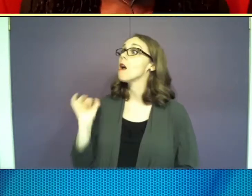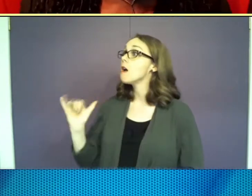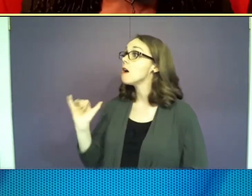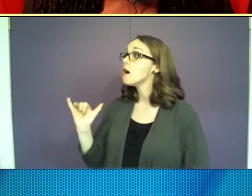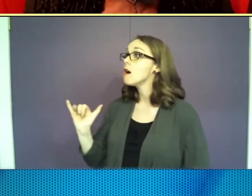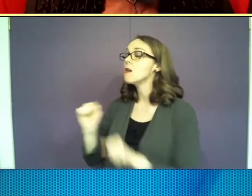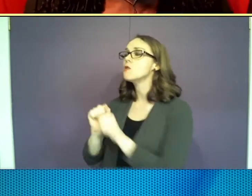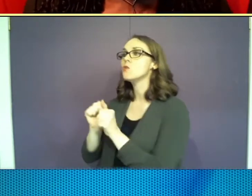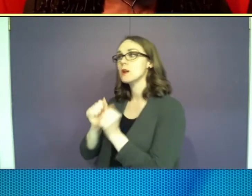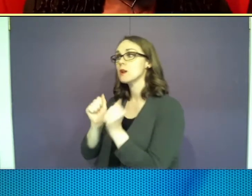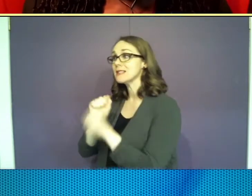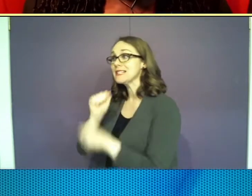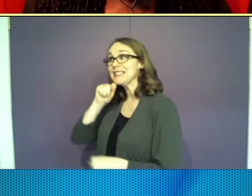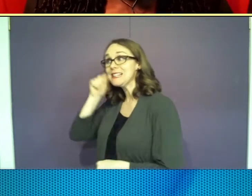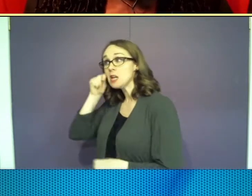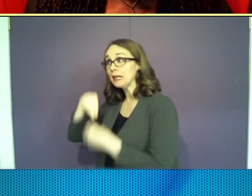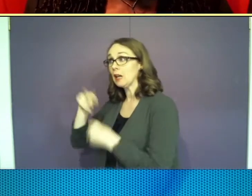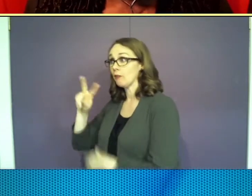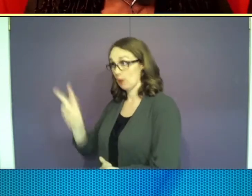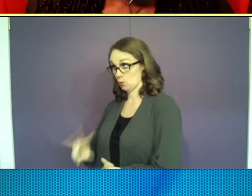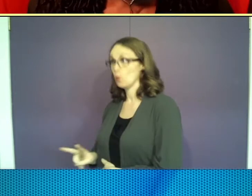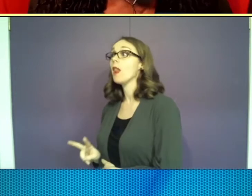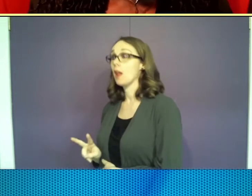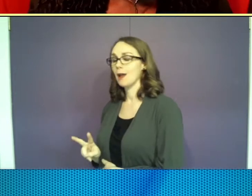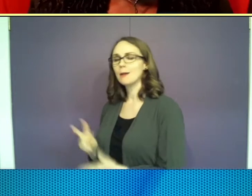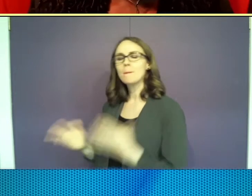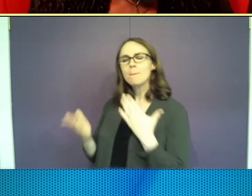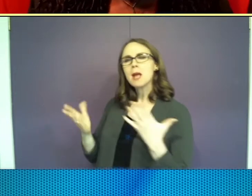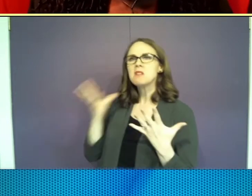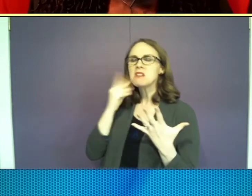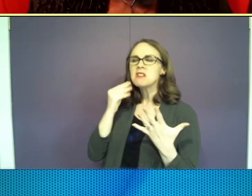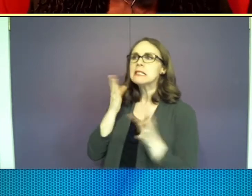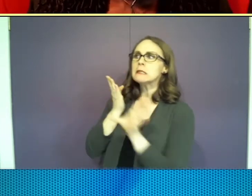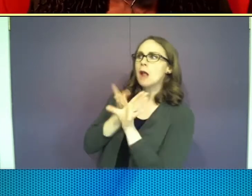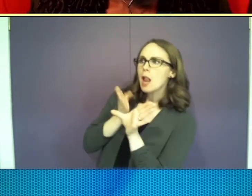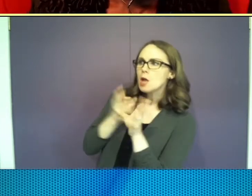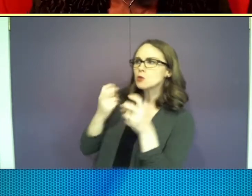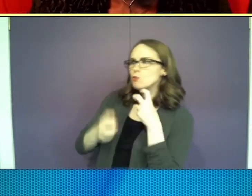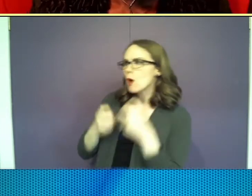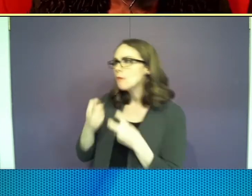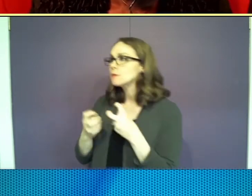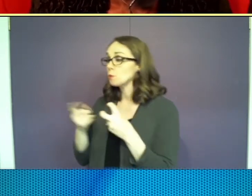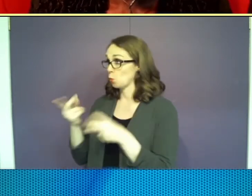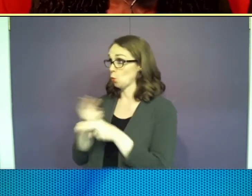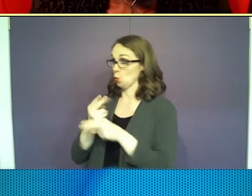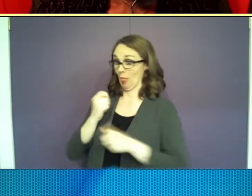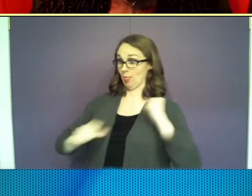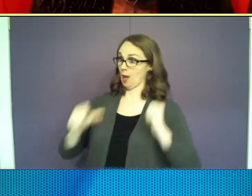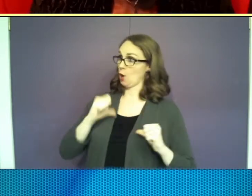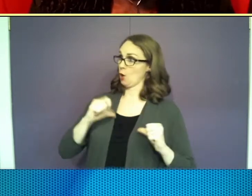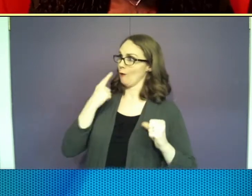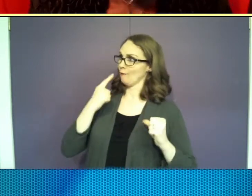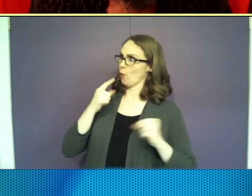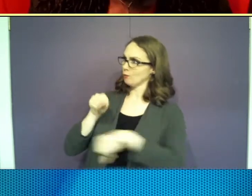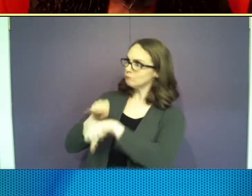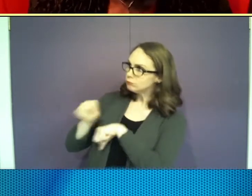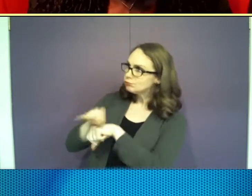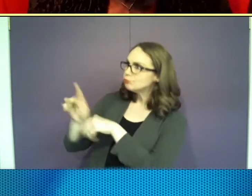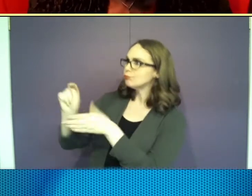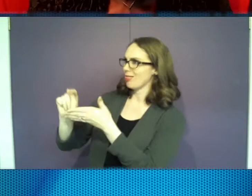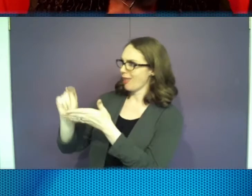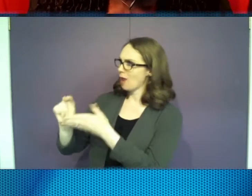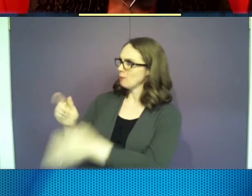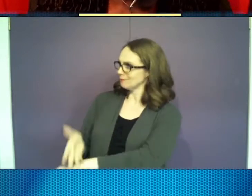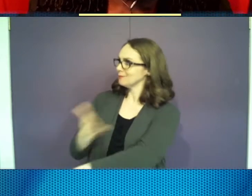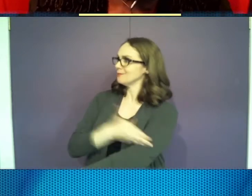teenagers in Venezuela who might have had some psychological problems, and you used theater to counsel them, therapy.